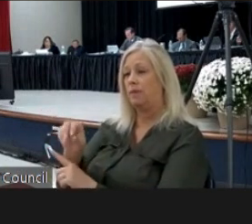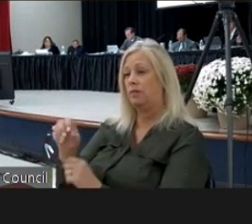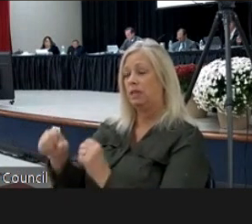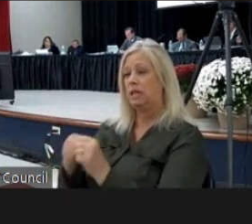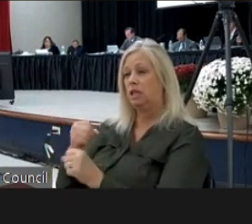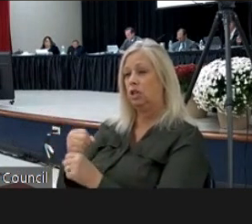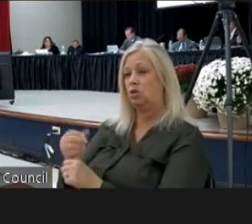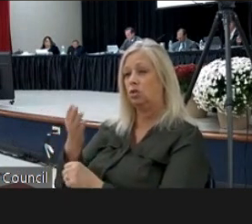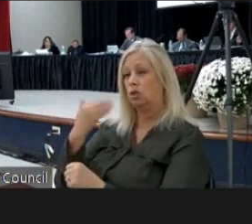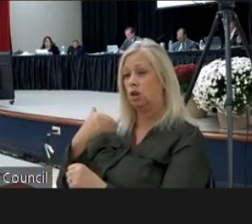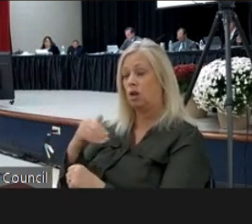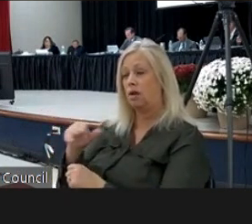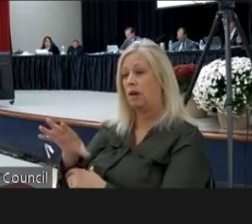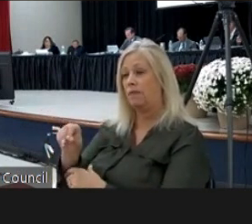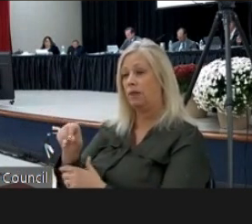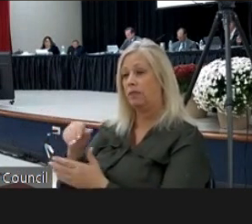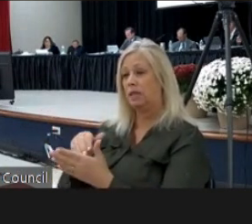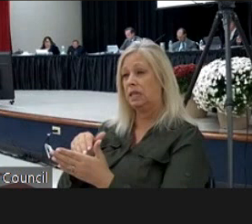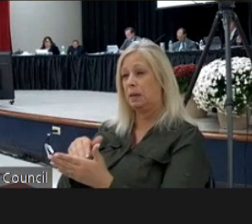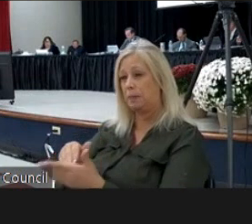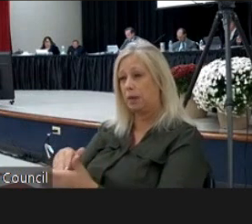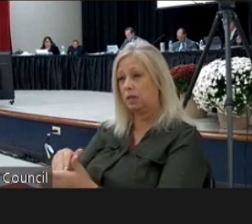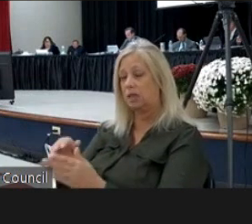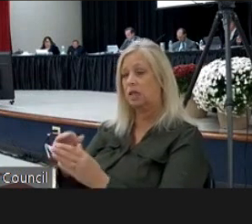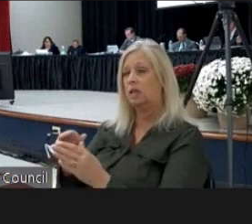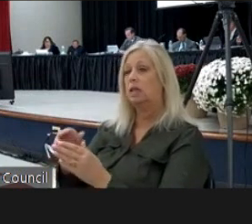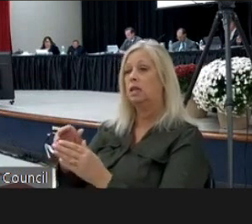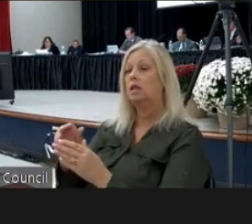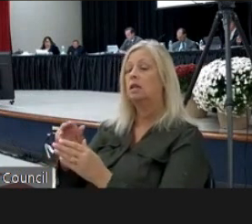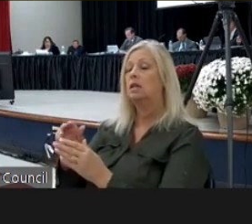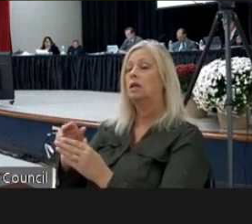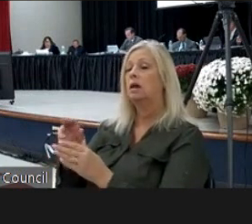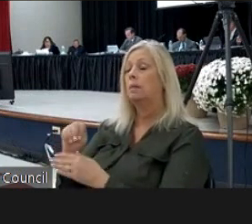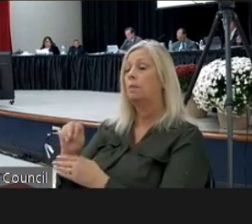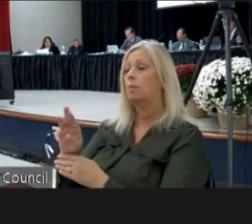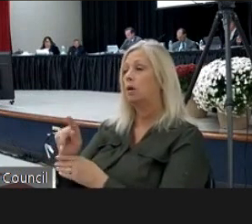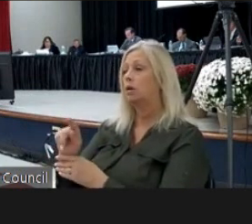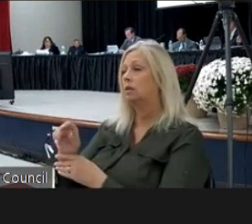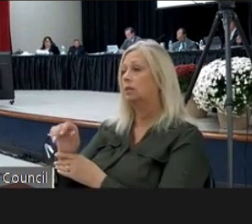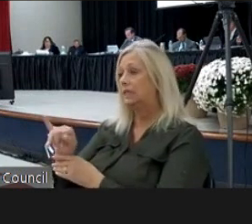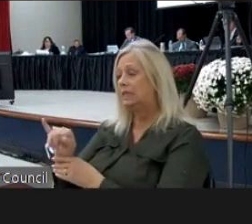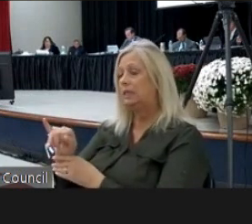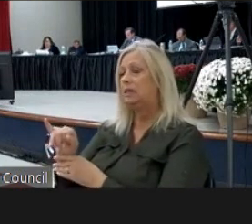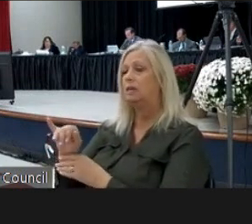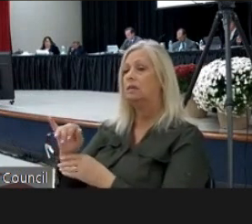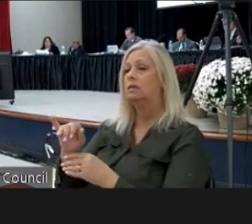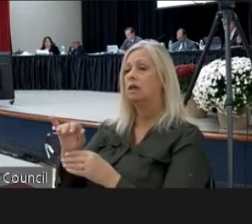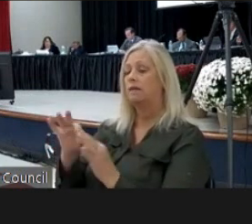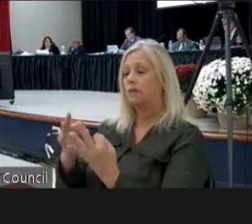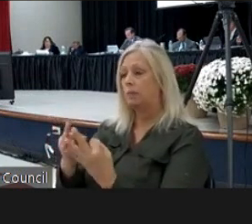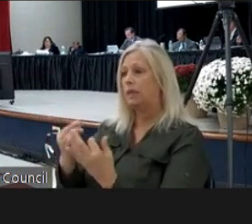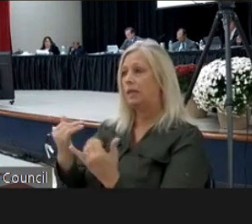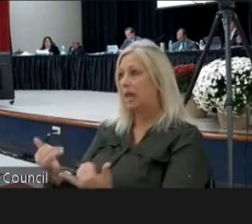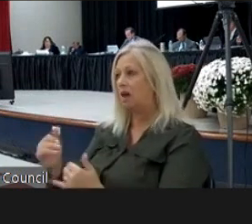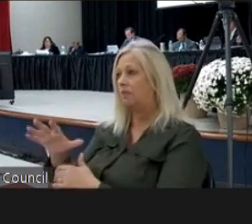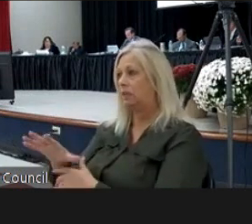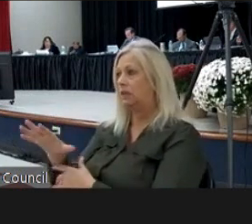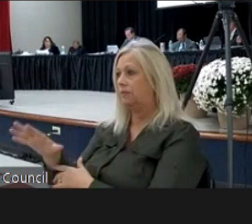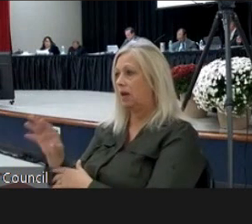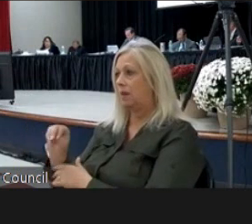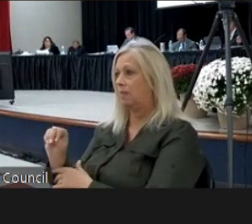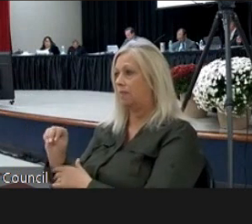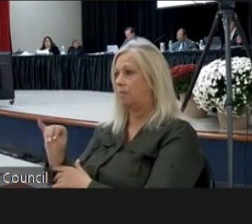million multi-generational families across the country, and now we're up to about 55 million, which makes up